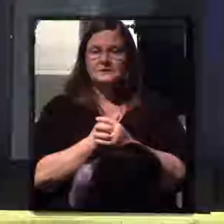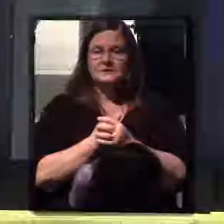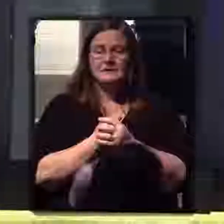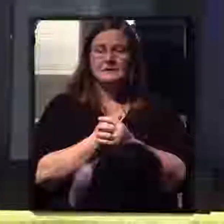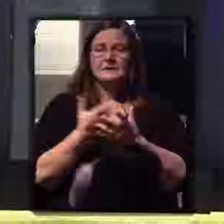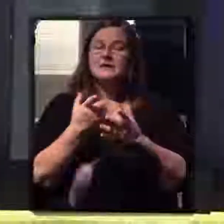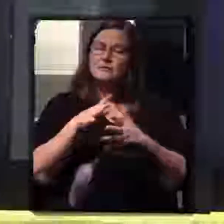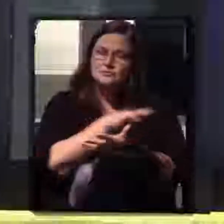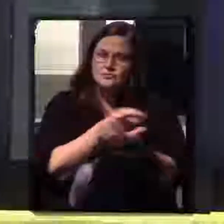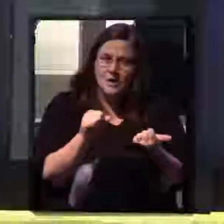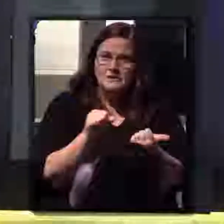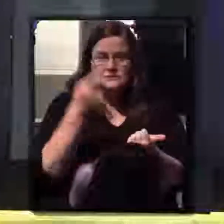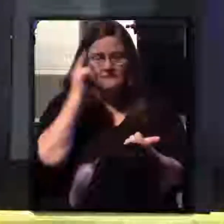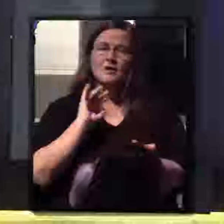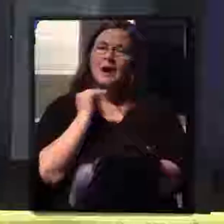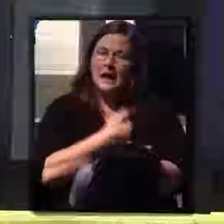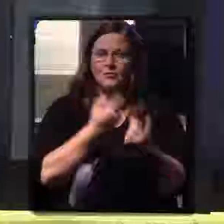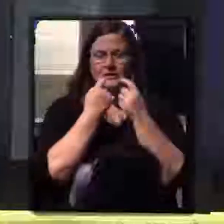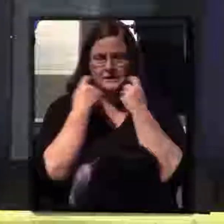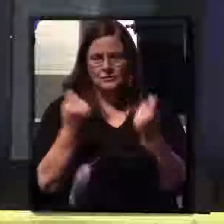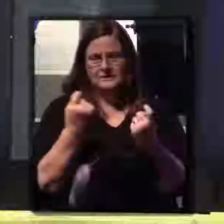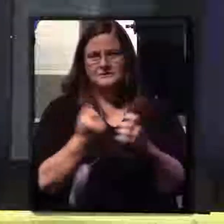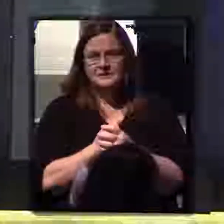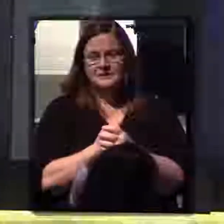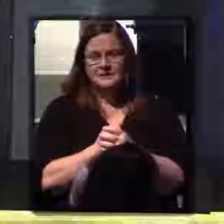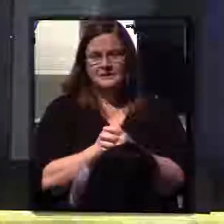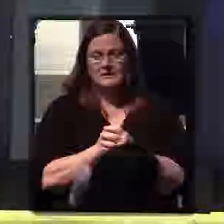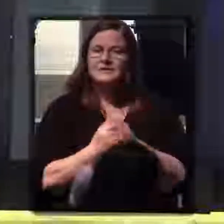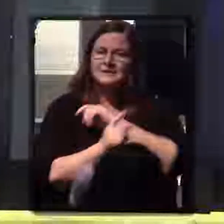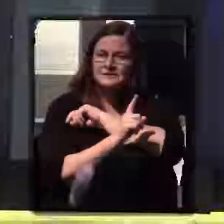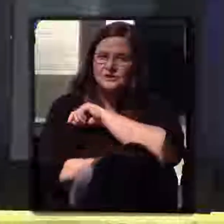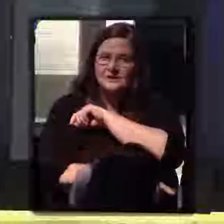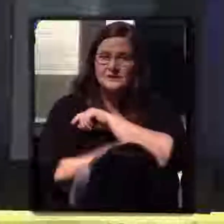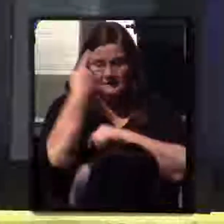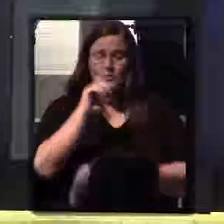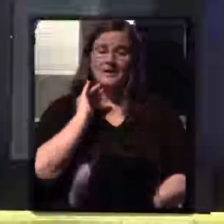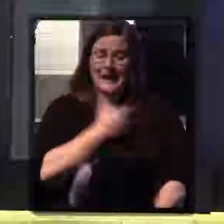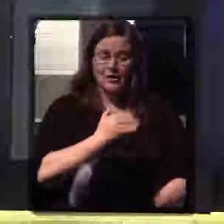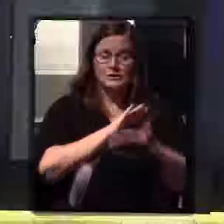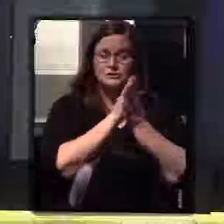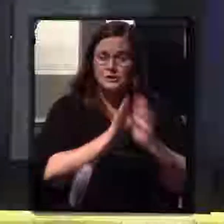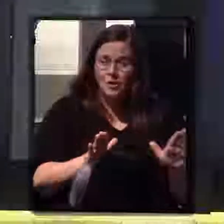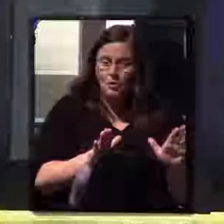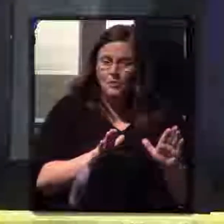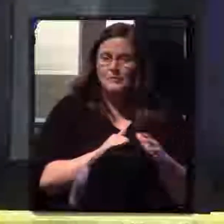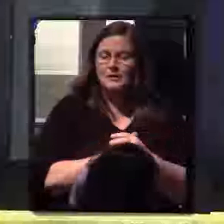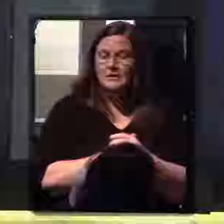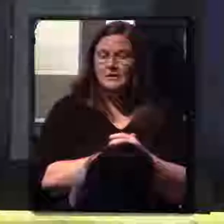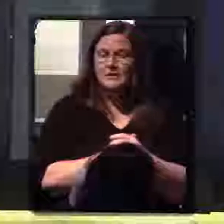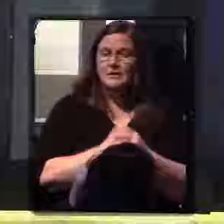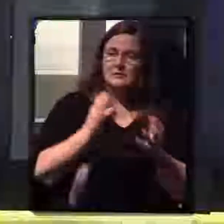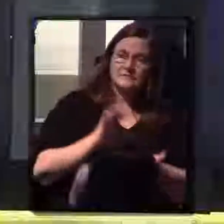thorns. After his death, he was pierced with a spear. He was crushed for our iniquities. The chastening